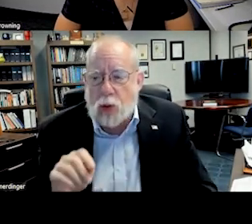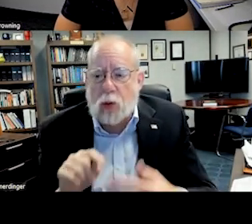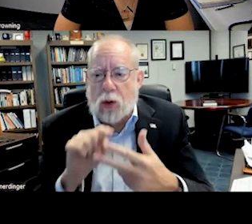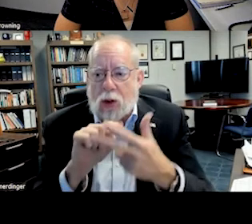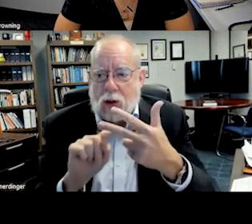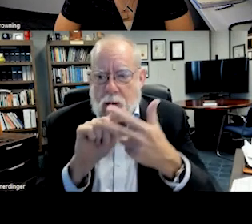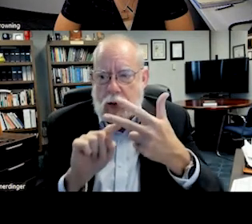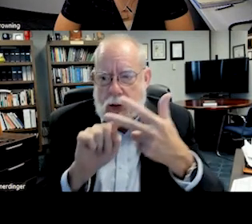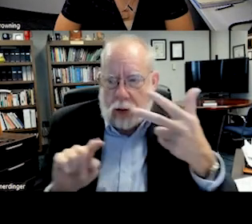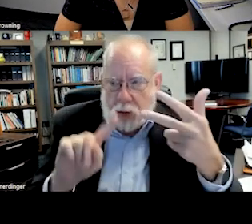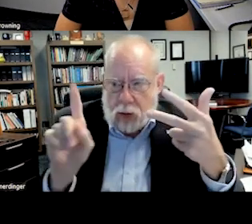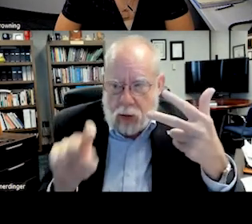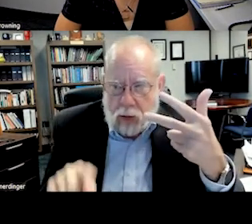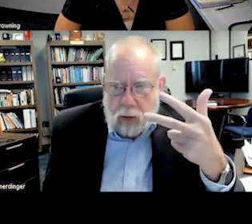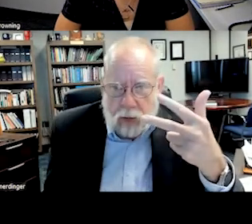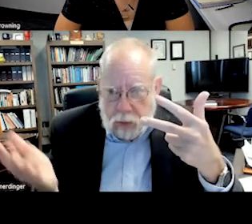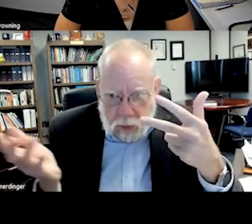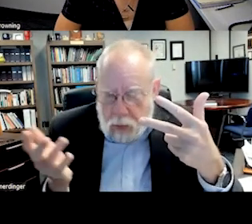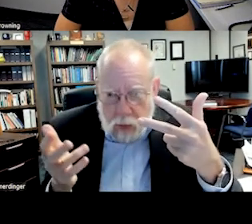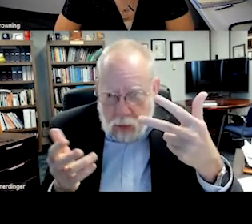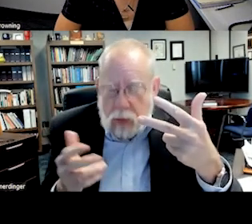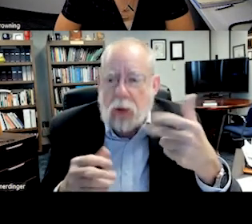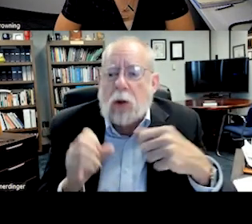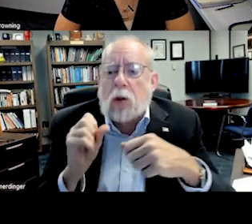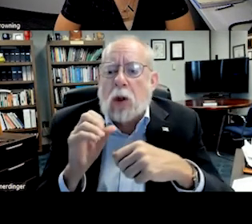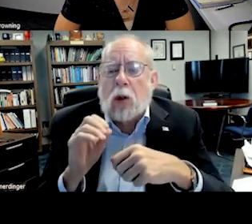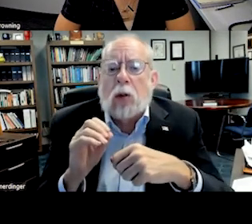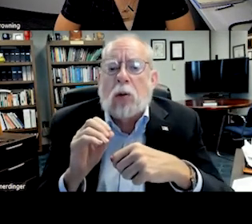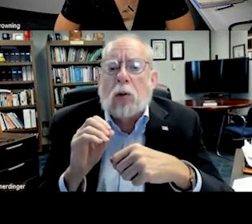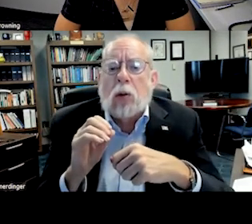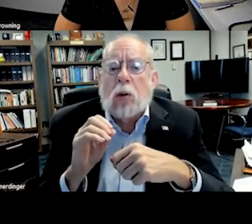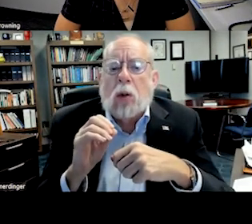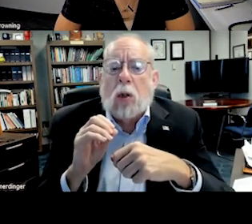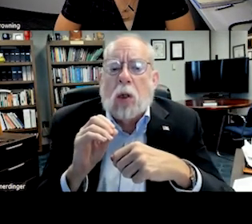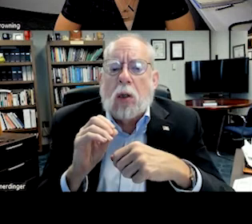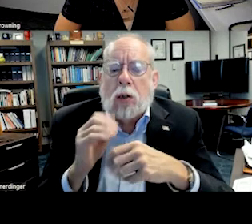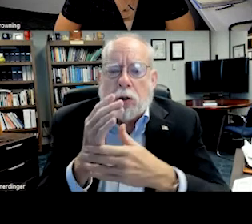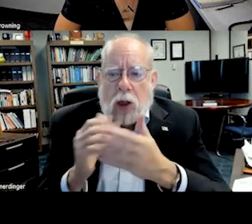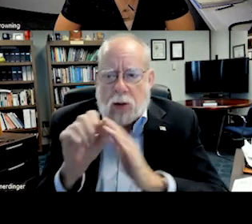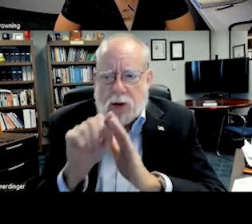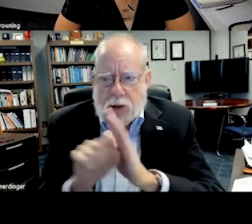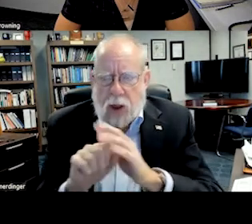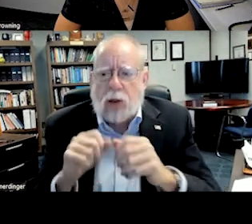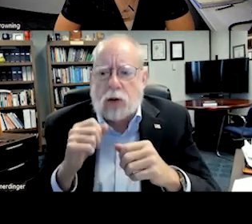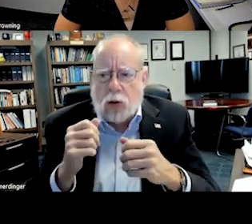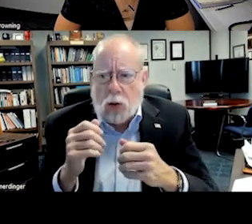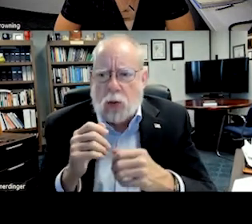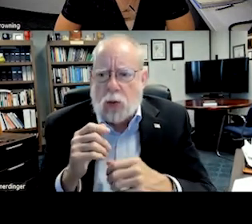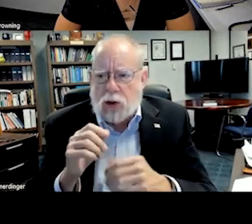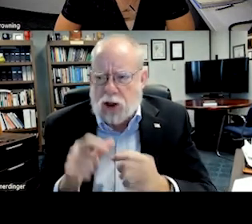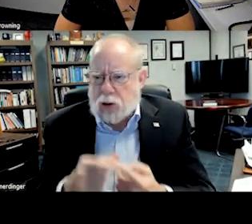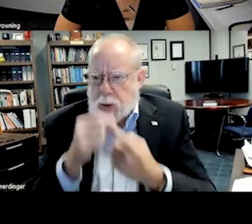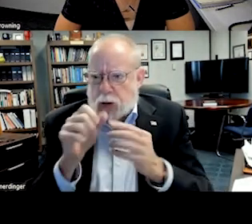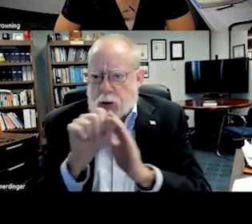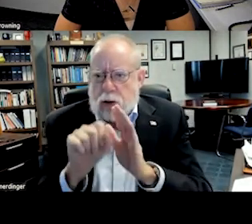will respond to the place that is necessary into wherever that person is located.